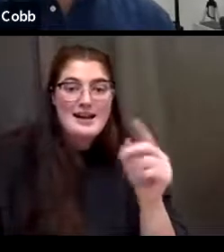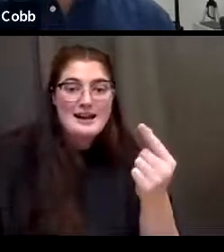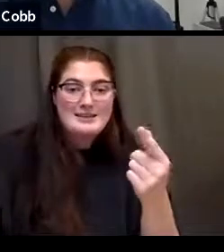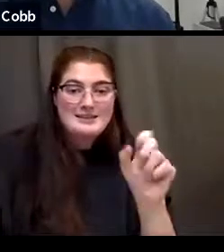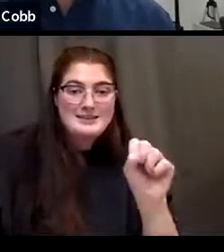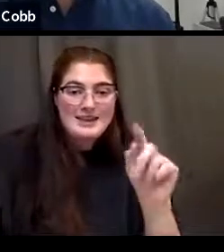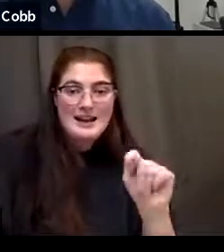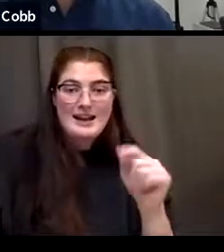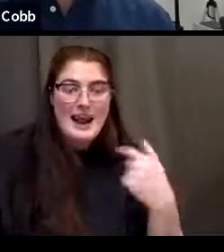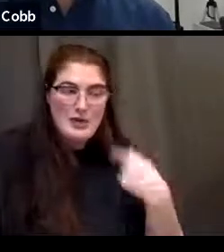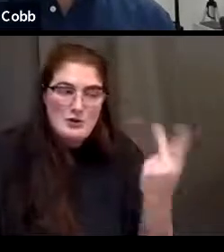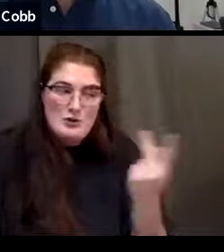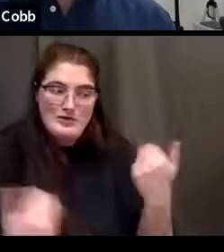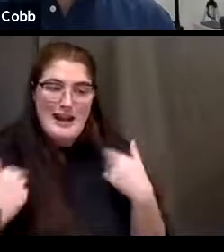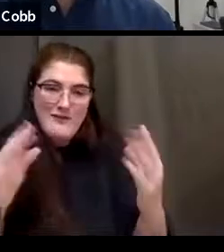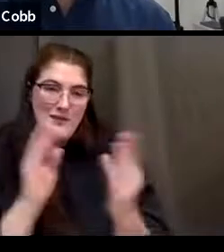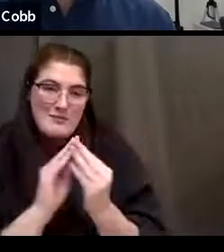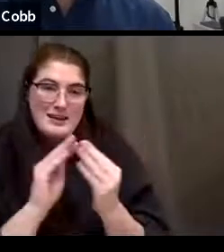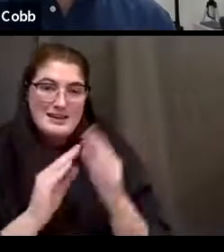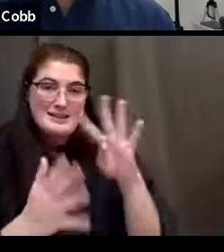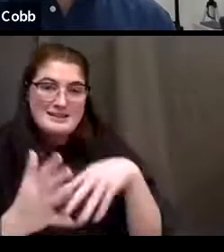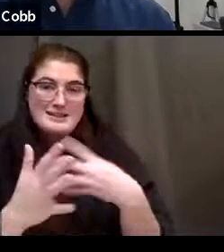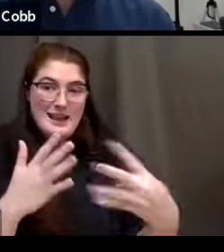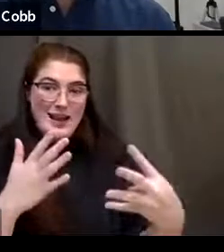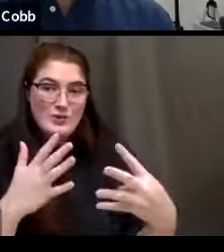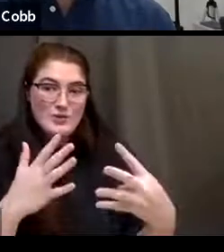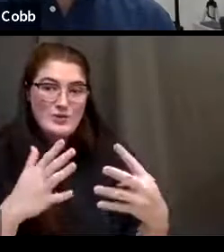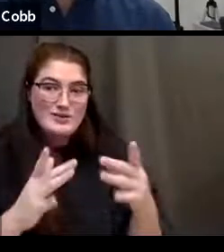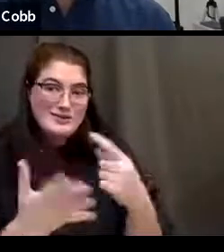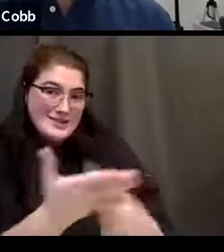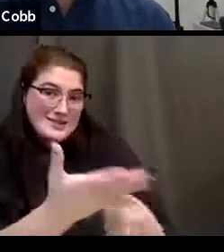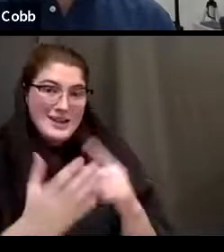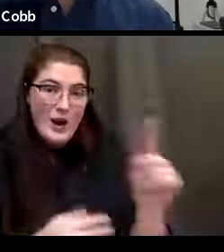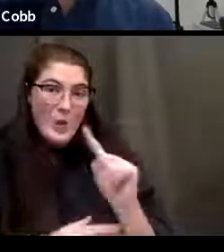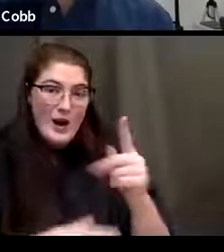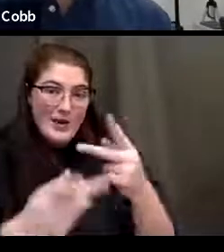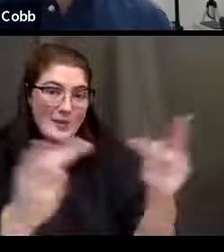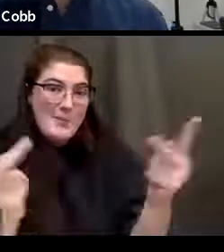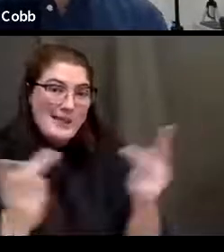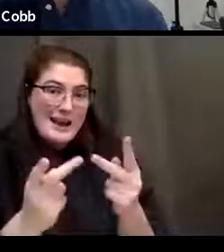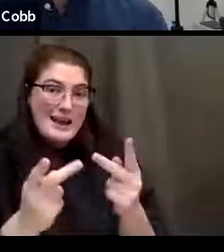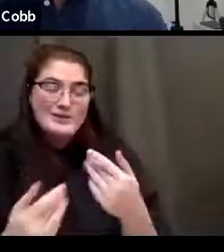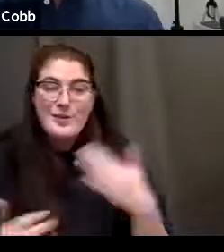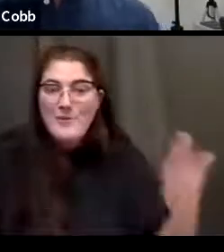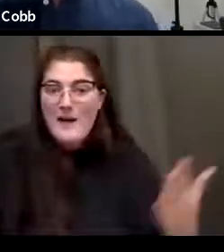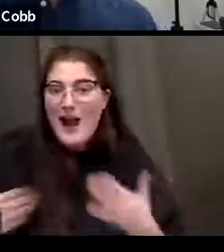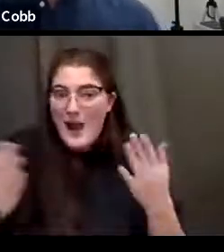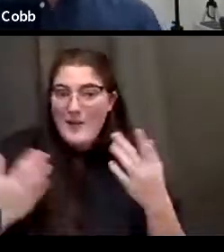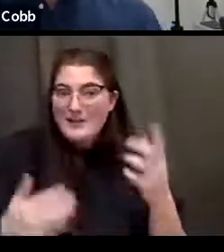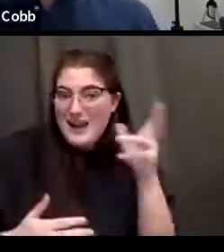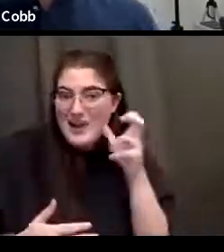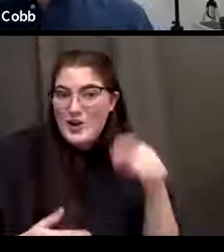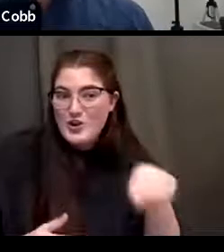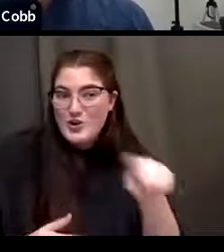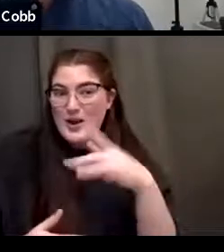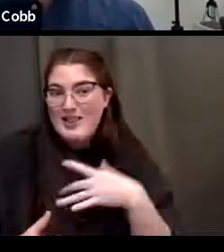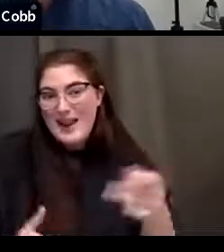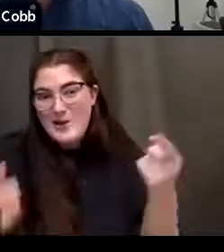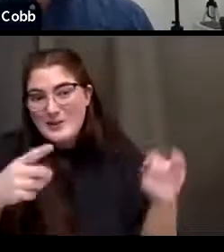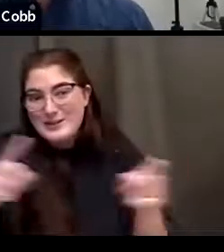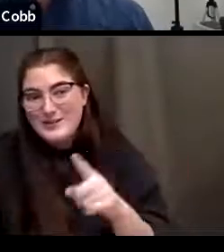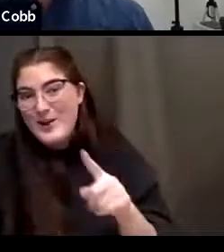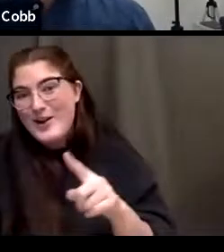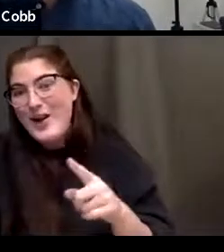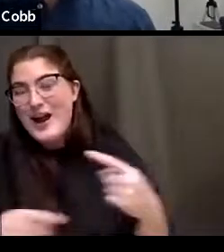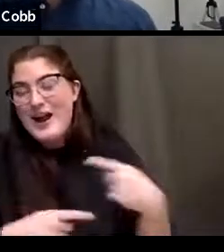for tomorrow to discuss where that might be. Yeah. So I'm so glad to hear you like what's going on at Lewis Crow Park, and